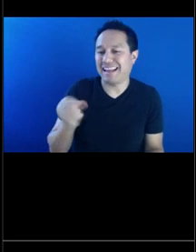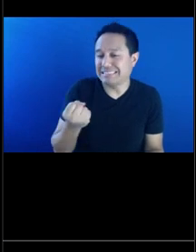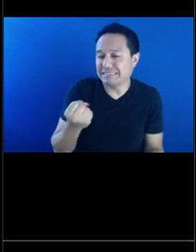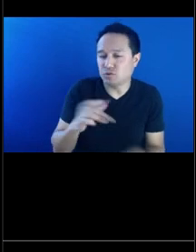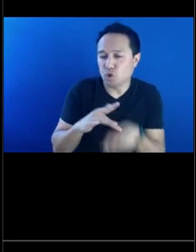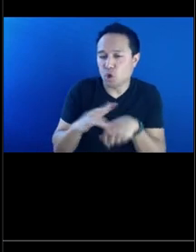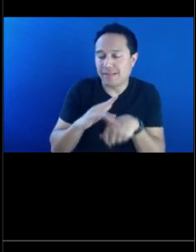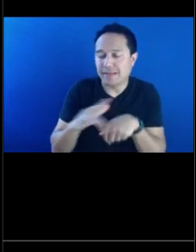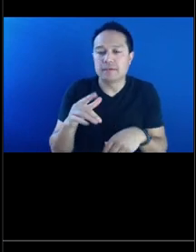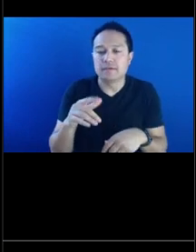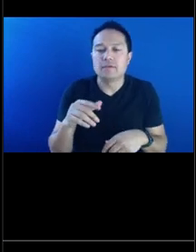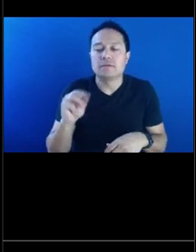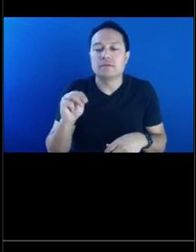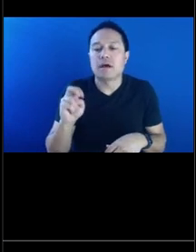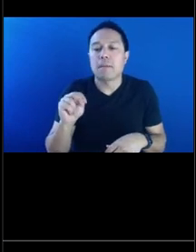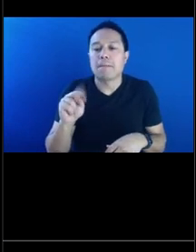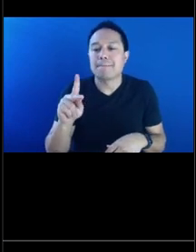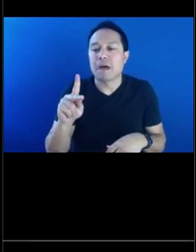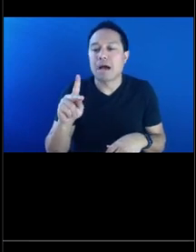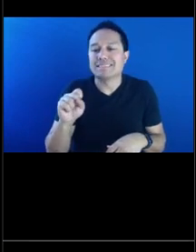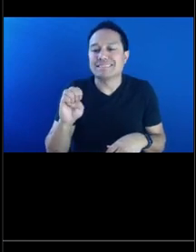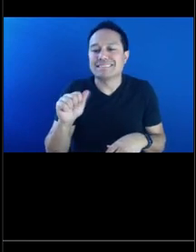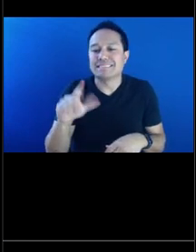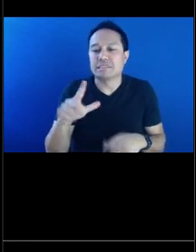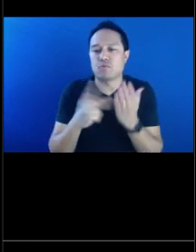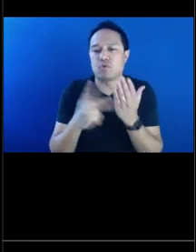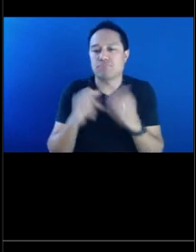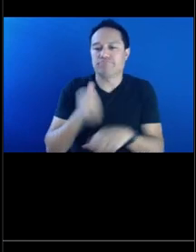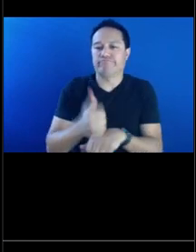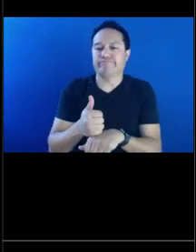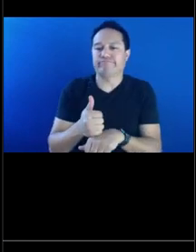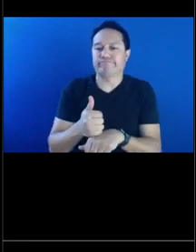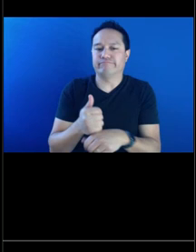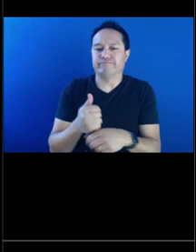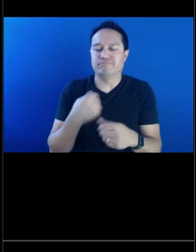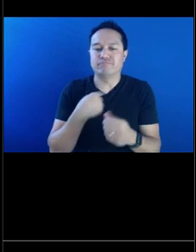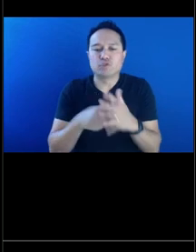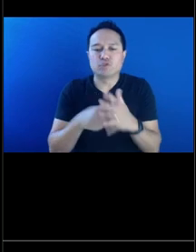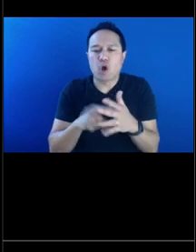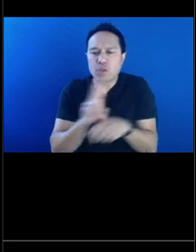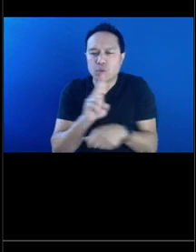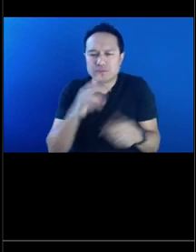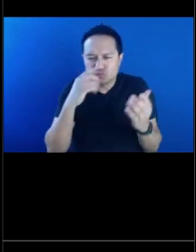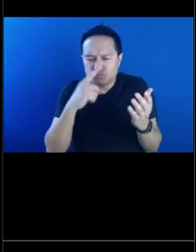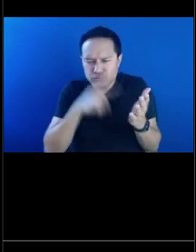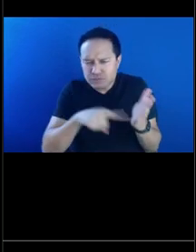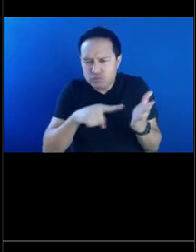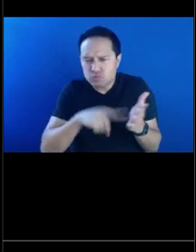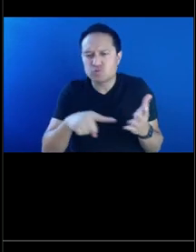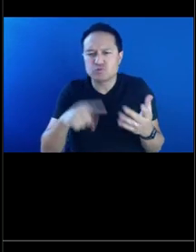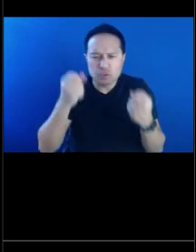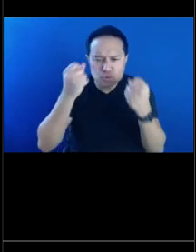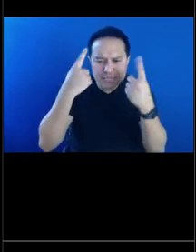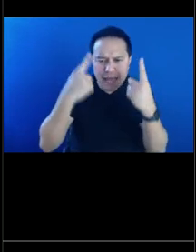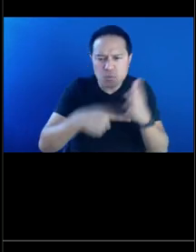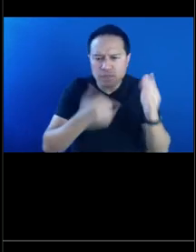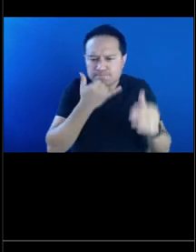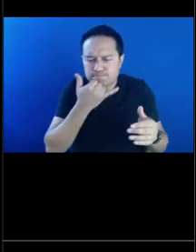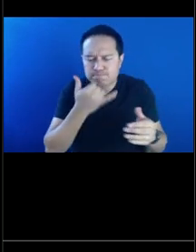program was put into place. And we really started, you know, using research to understand what was going on with